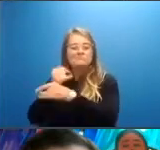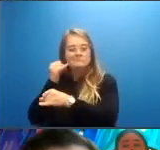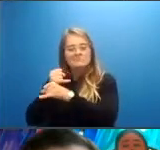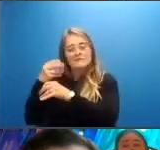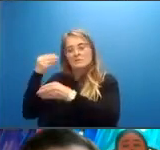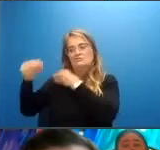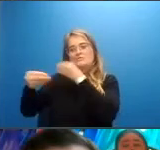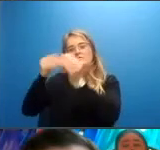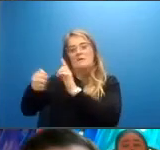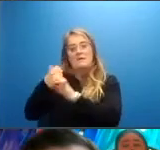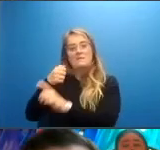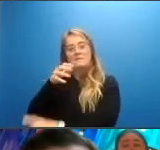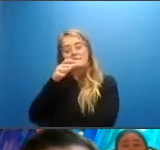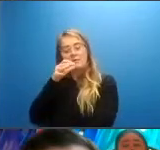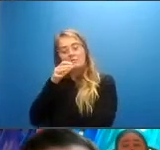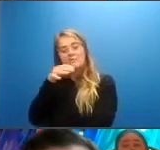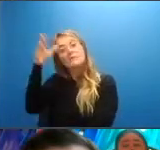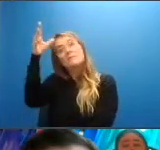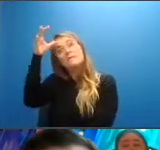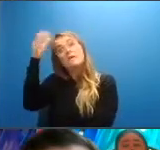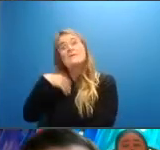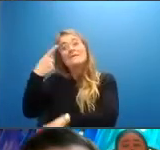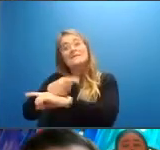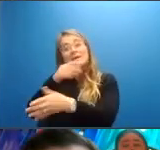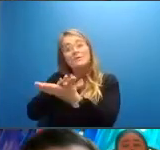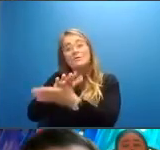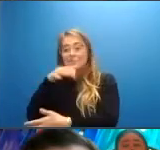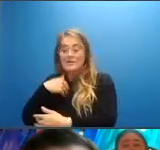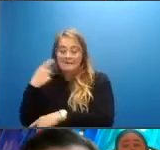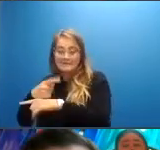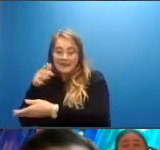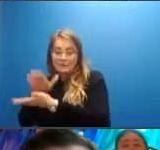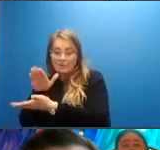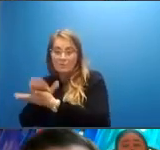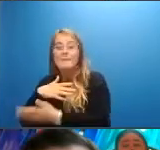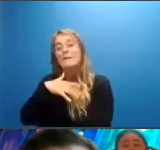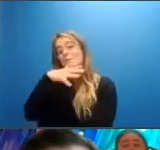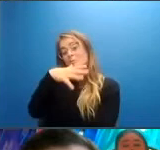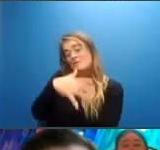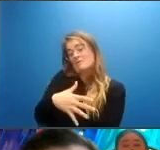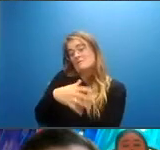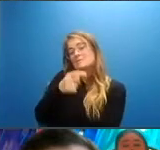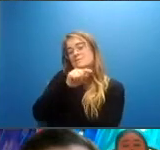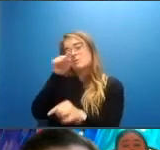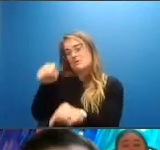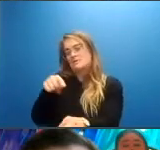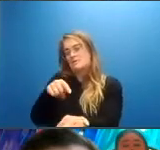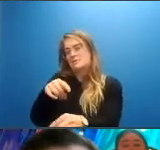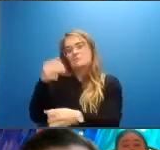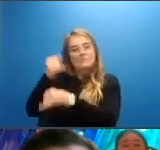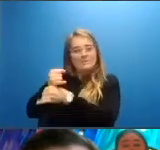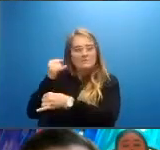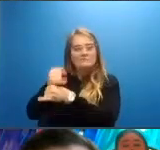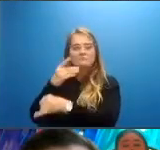my father went to day school, my mother went to day school, my grandmother, she went to residential